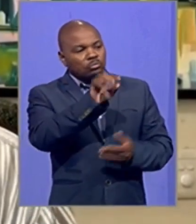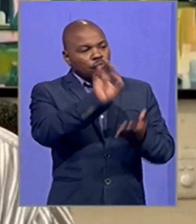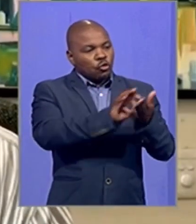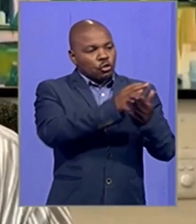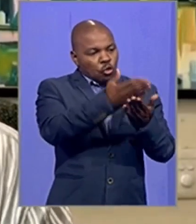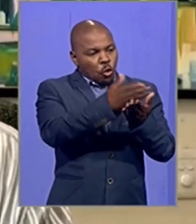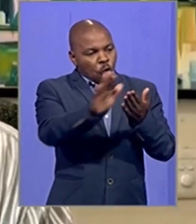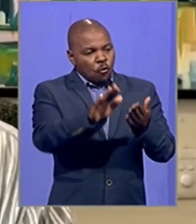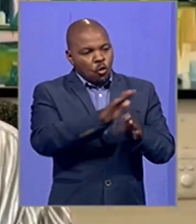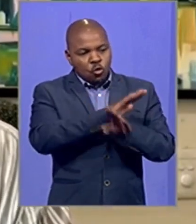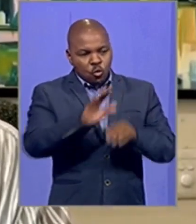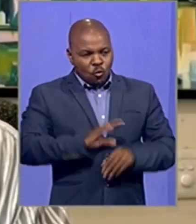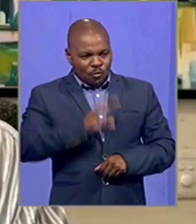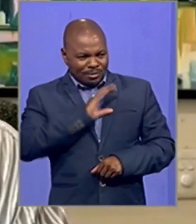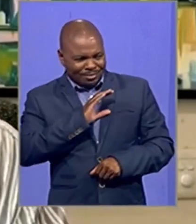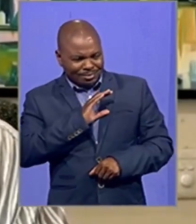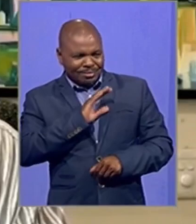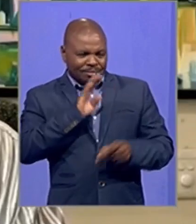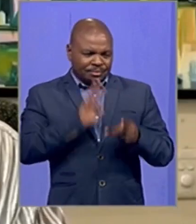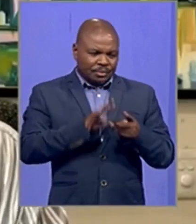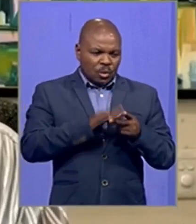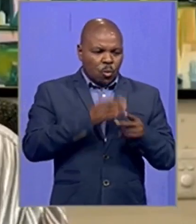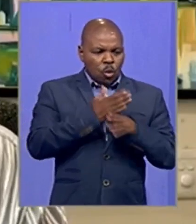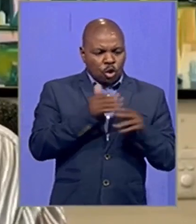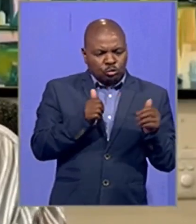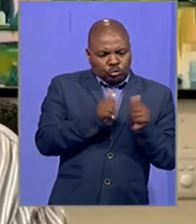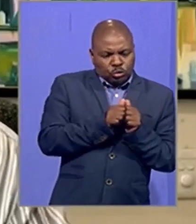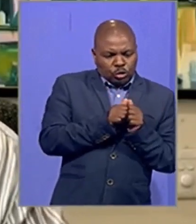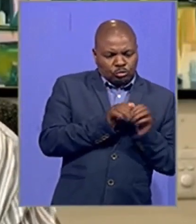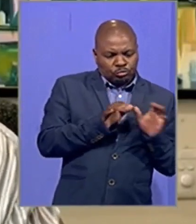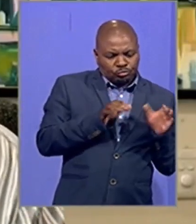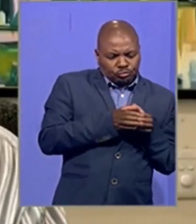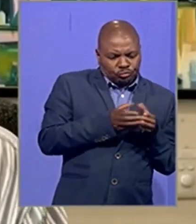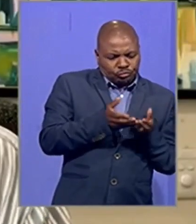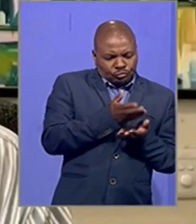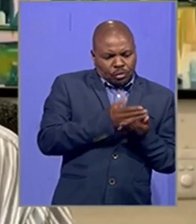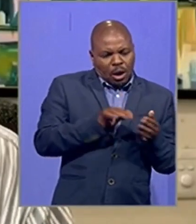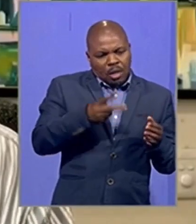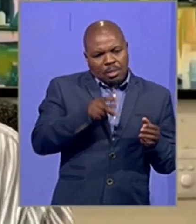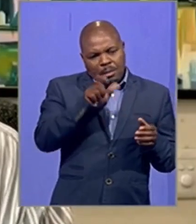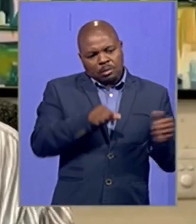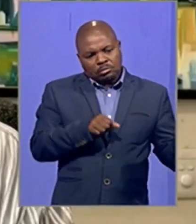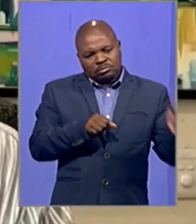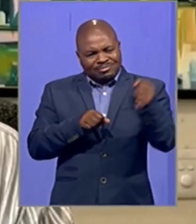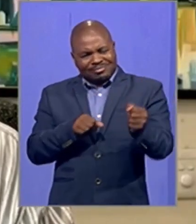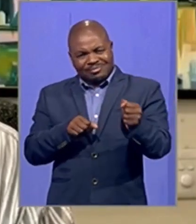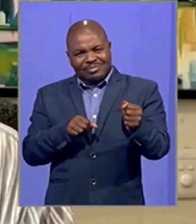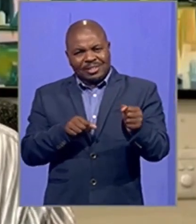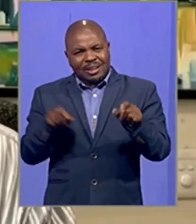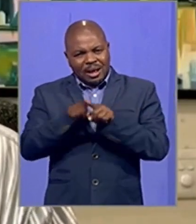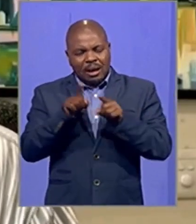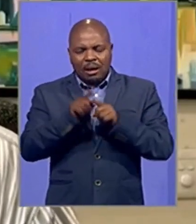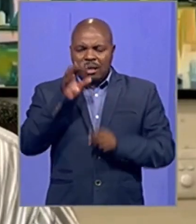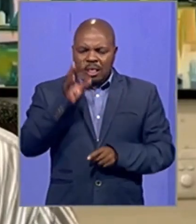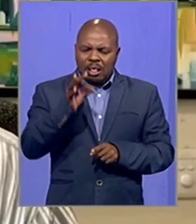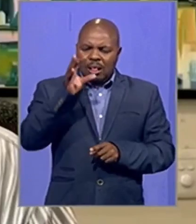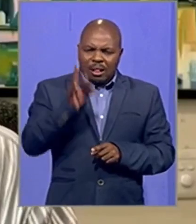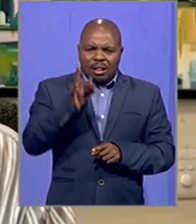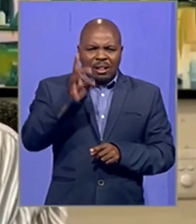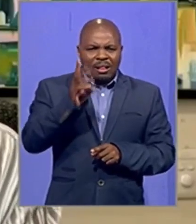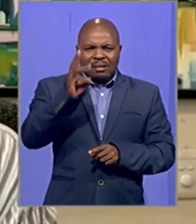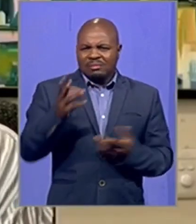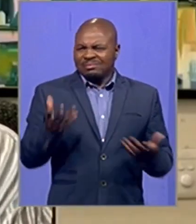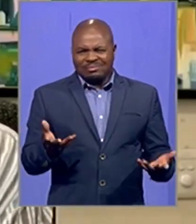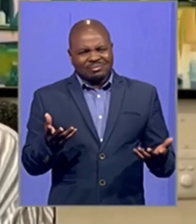confidence and then work together in backrooms to put other candidates forward almost on a day-by-day basis,